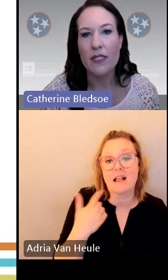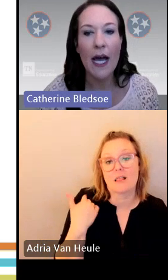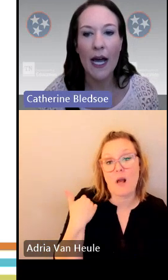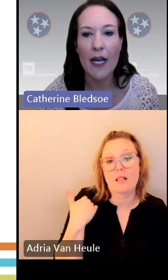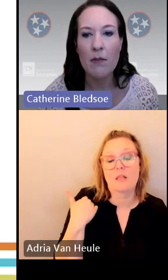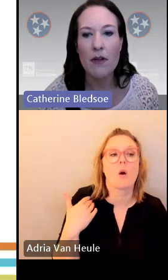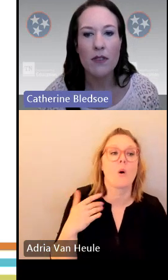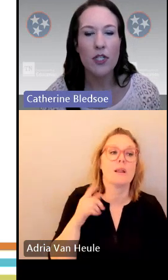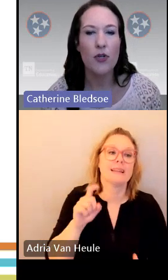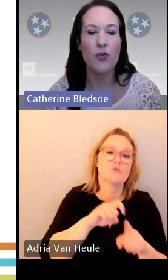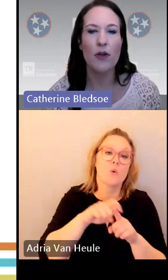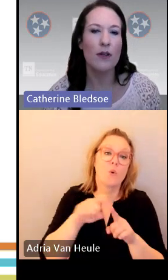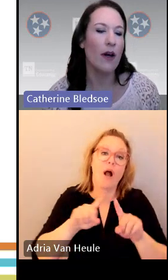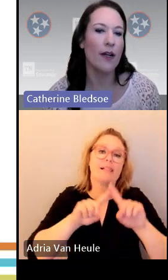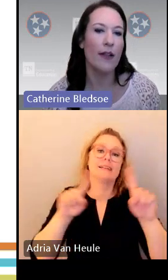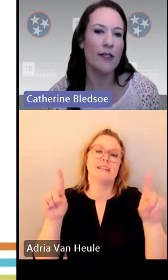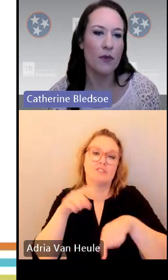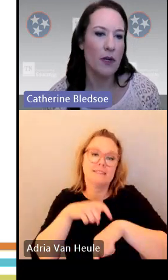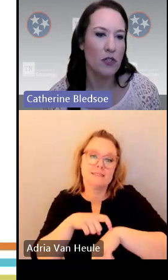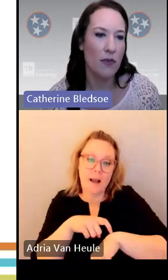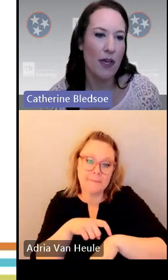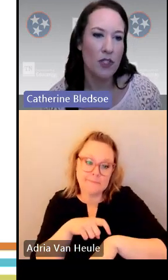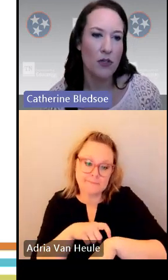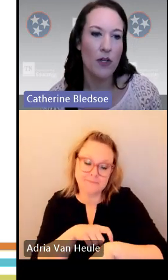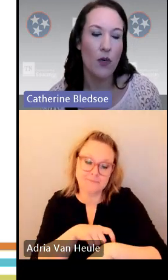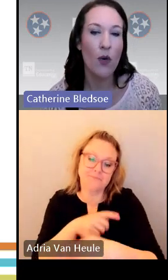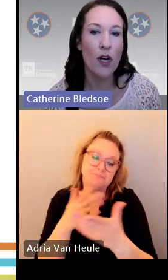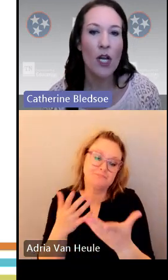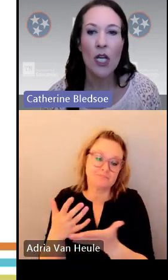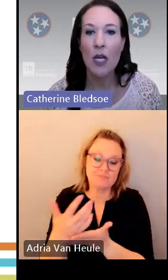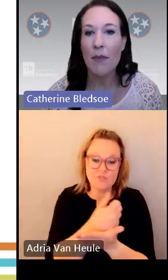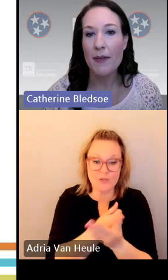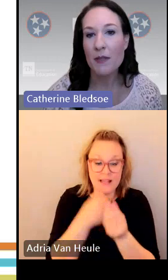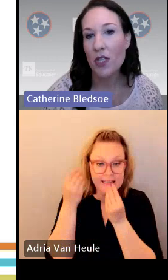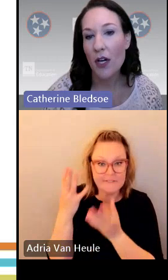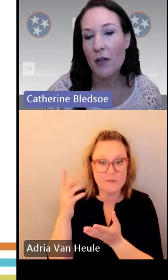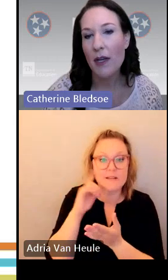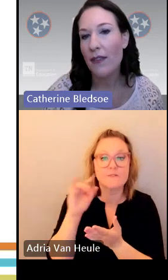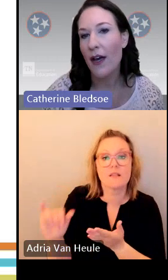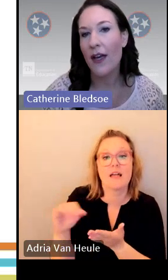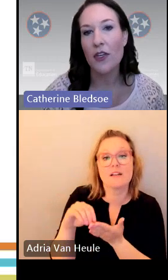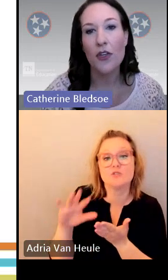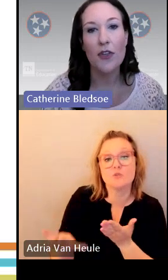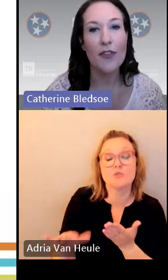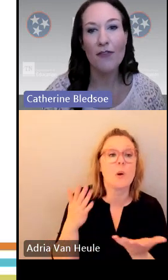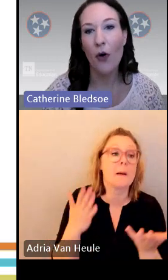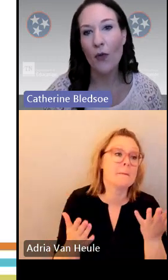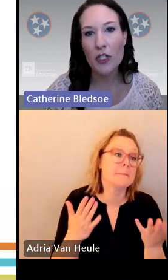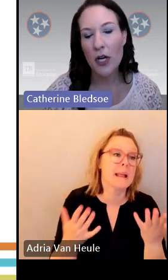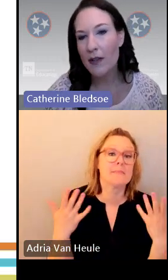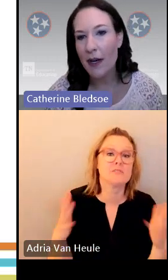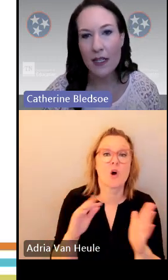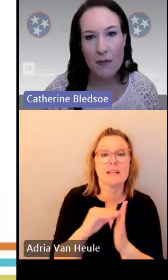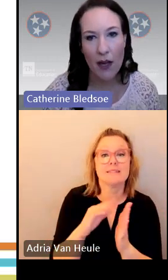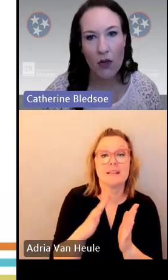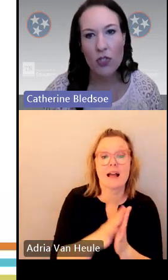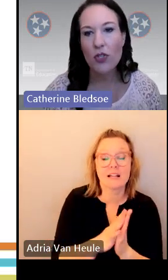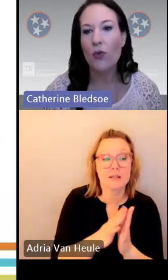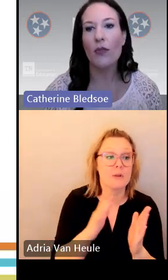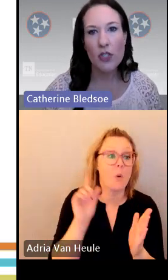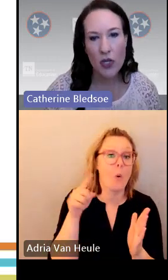at a different time to collect information for that student, or maybe it's been documented that they've only tried